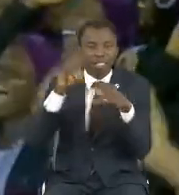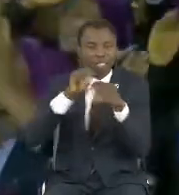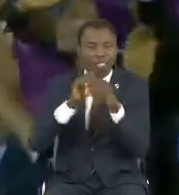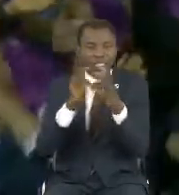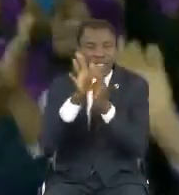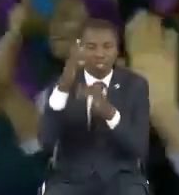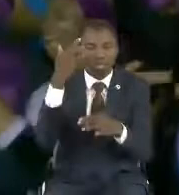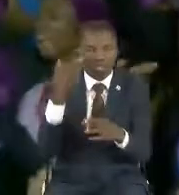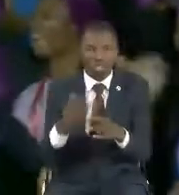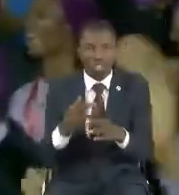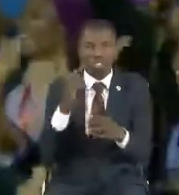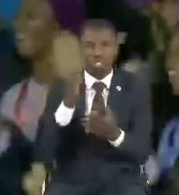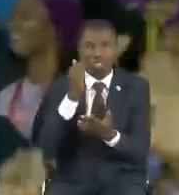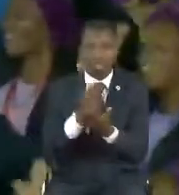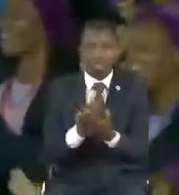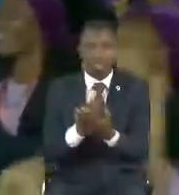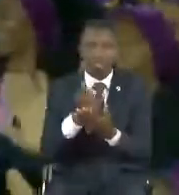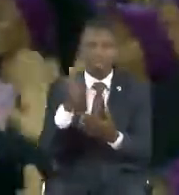name.